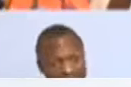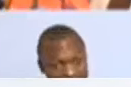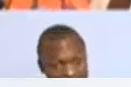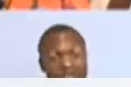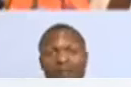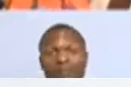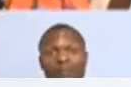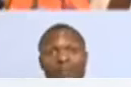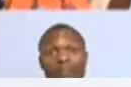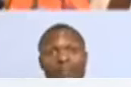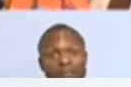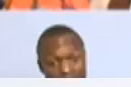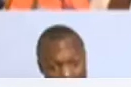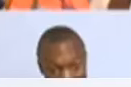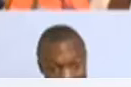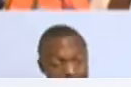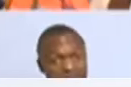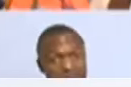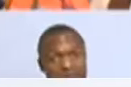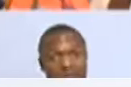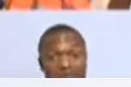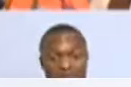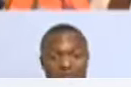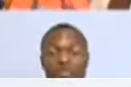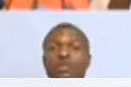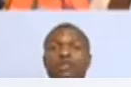the unsustainable exploitation of natural resources.